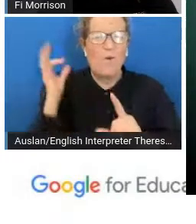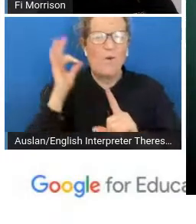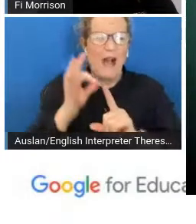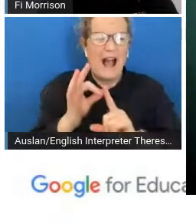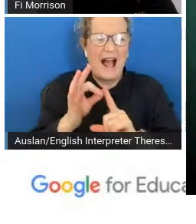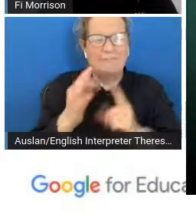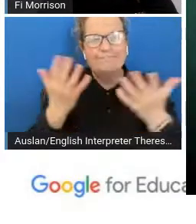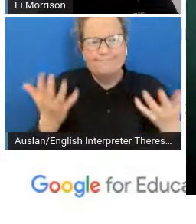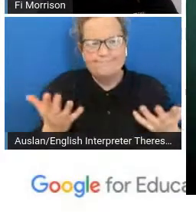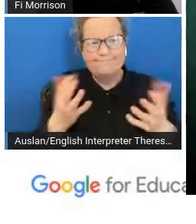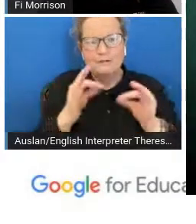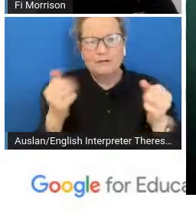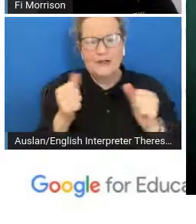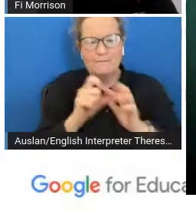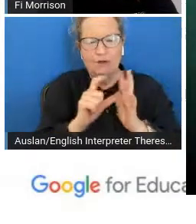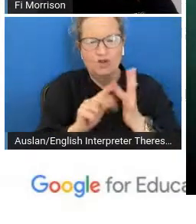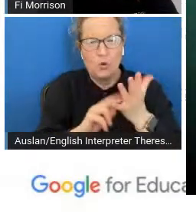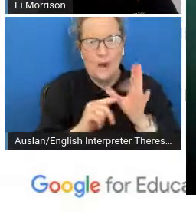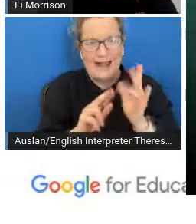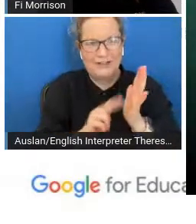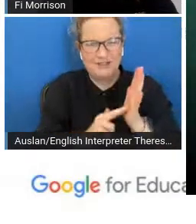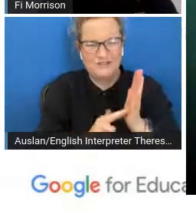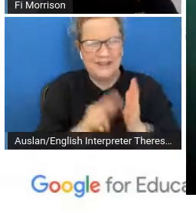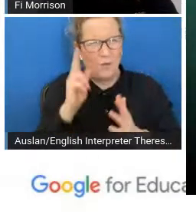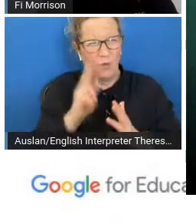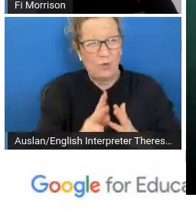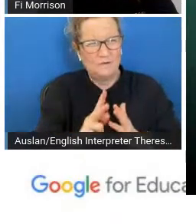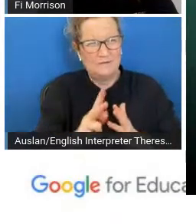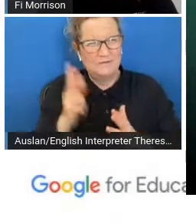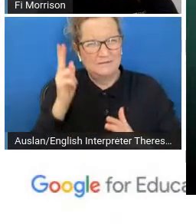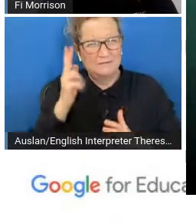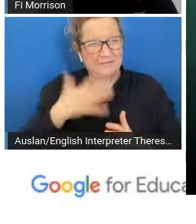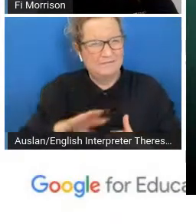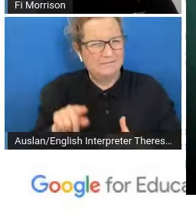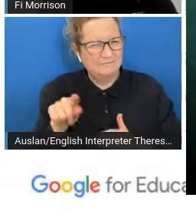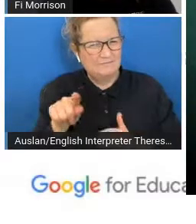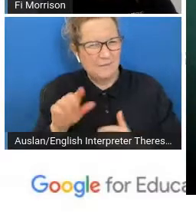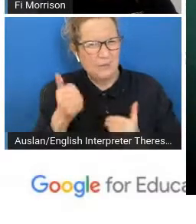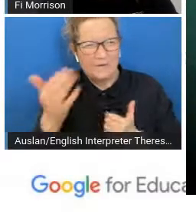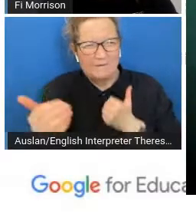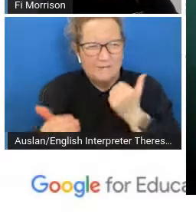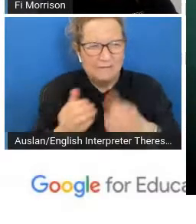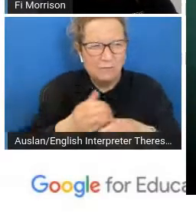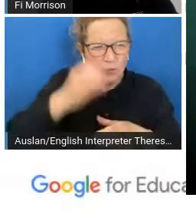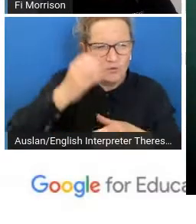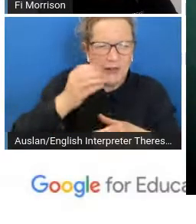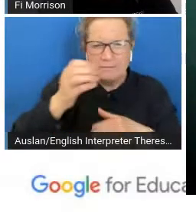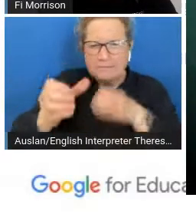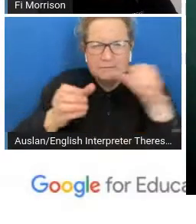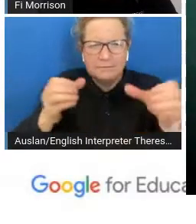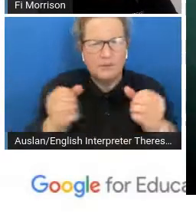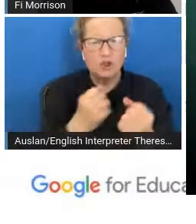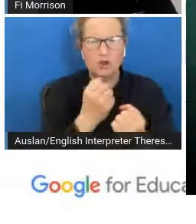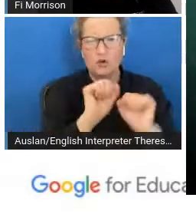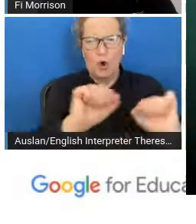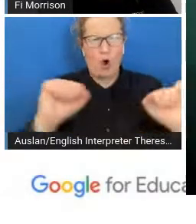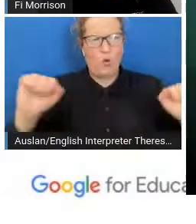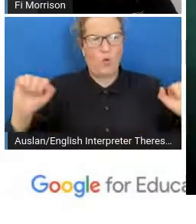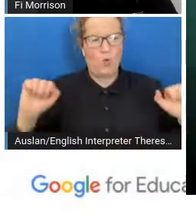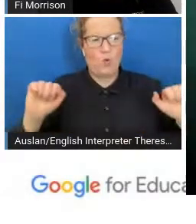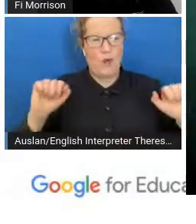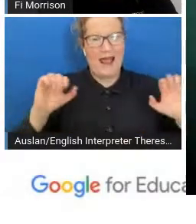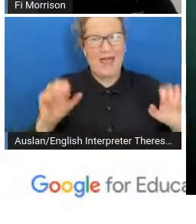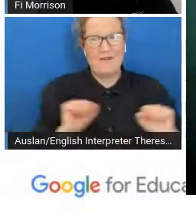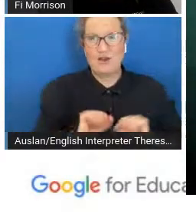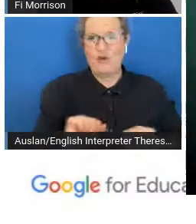resources elsewhere. But I want to get back into this and provide these kids with their own drink bottle. having your own clean, sustainable drink